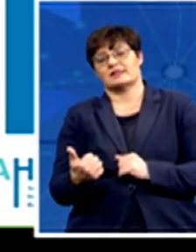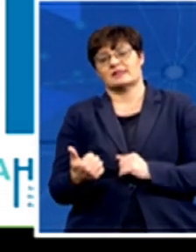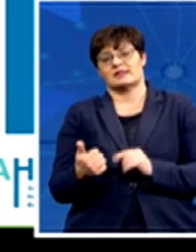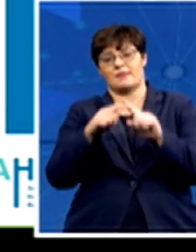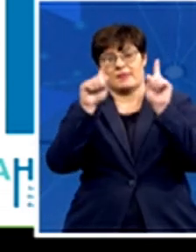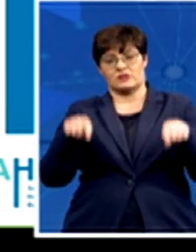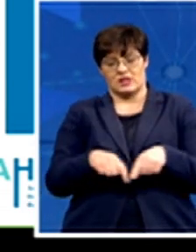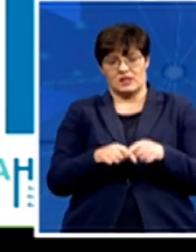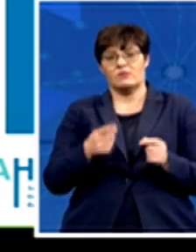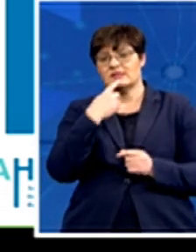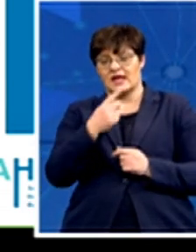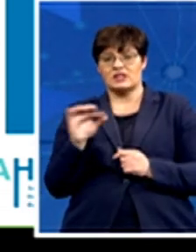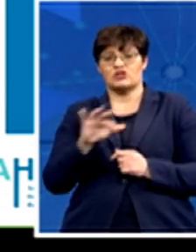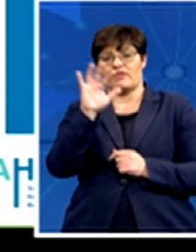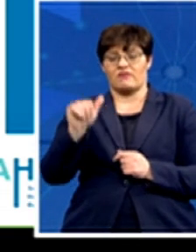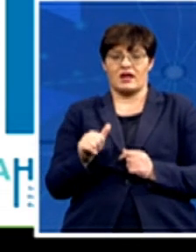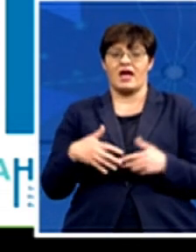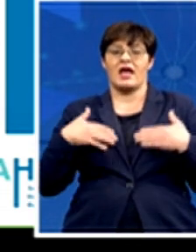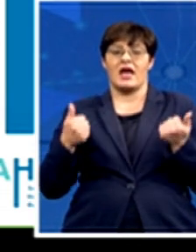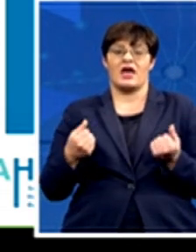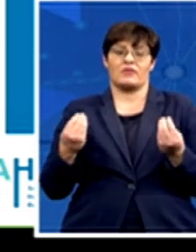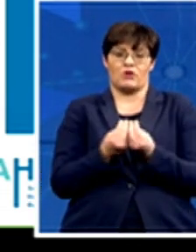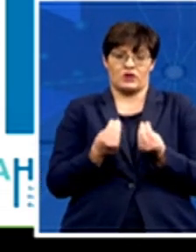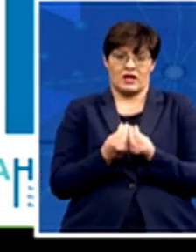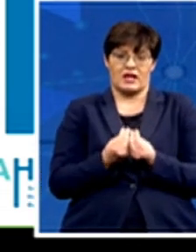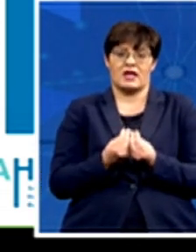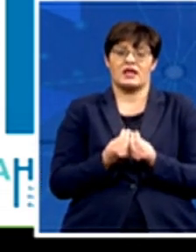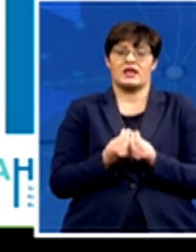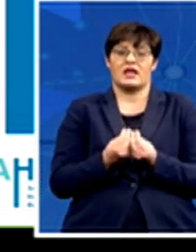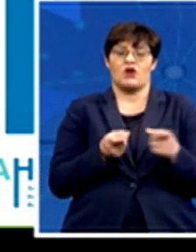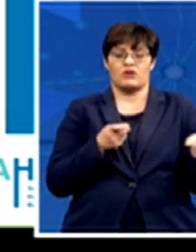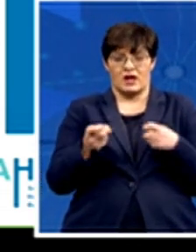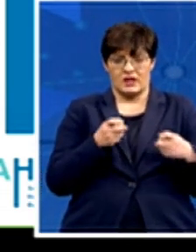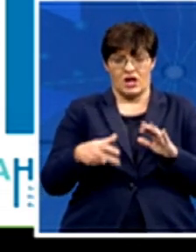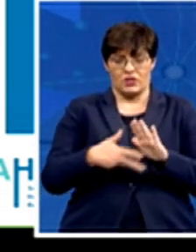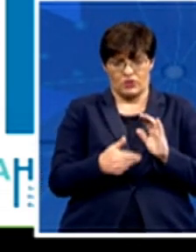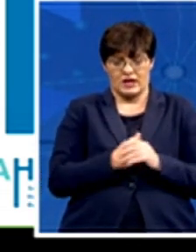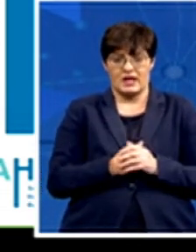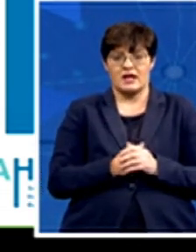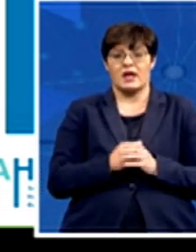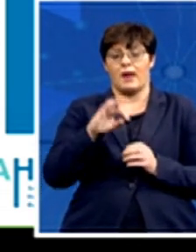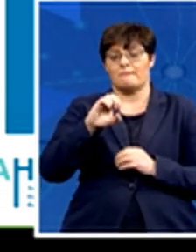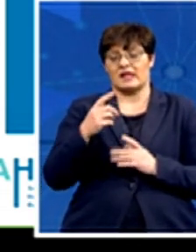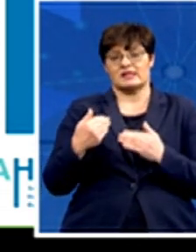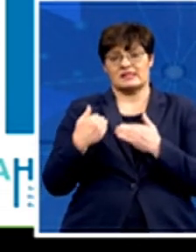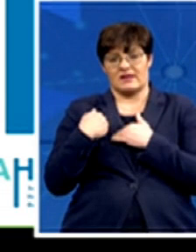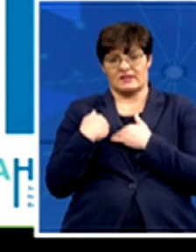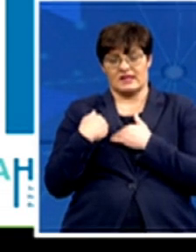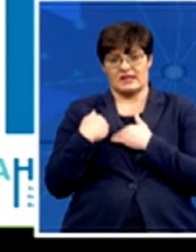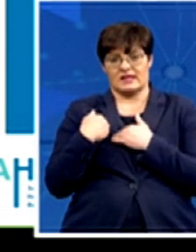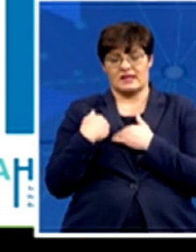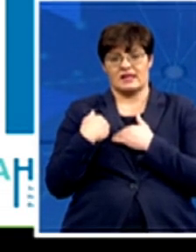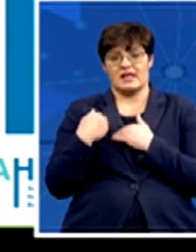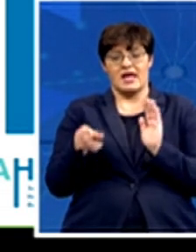Health Products Regulatory Authority, MedSafety app privacy statement. So the privacy statement, basically,